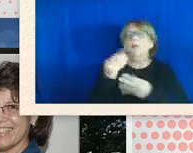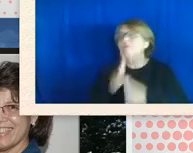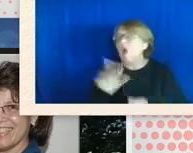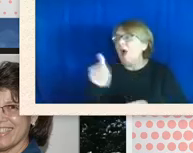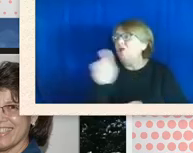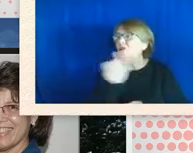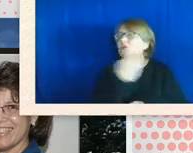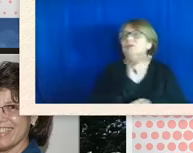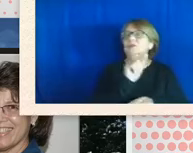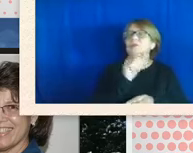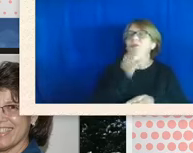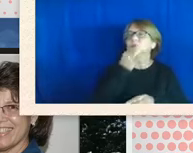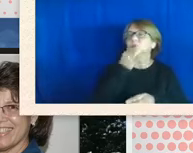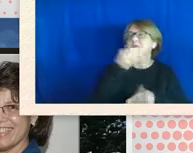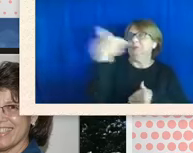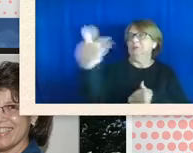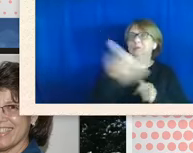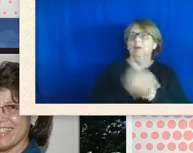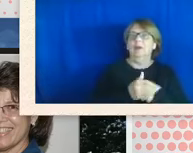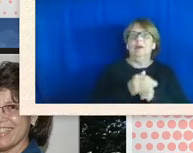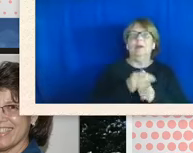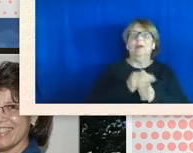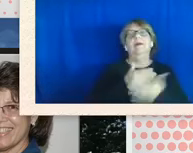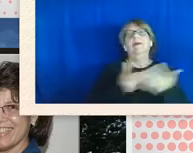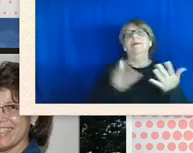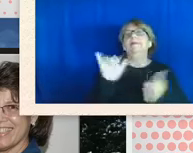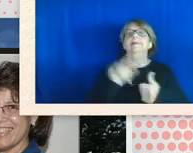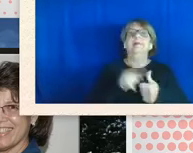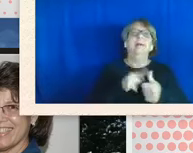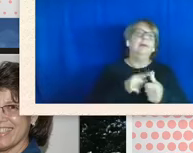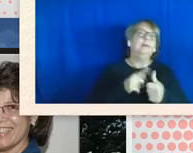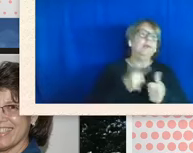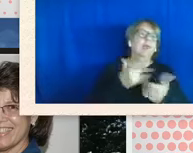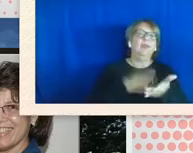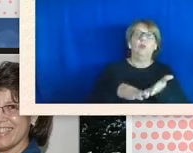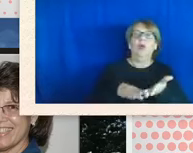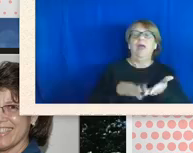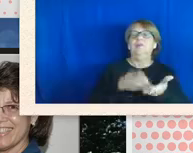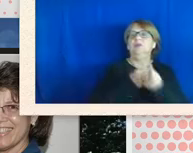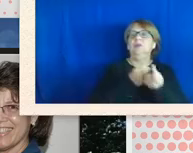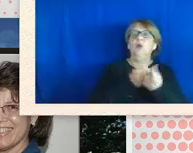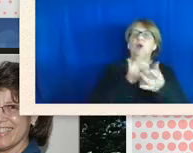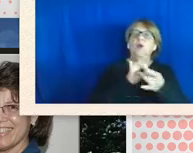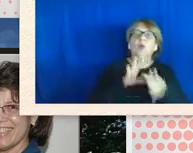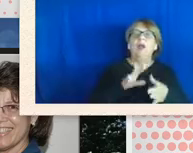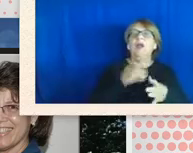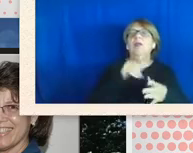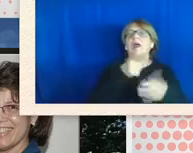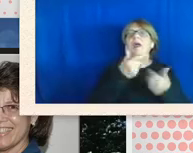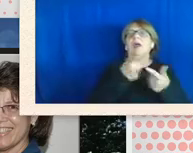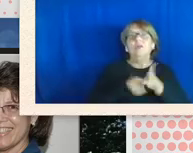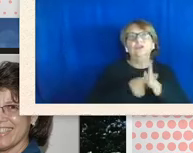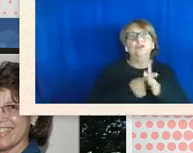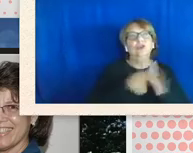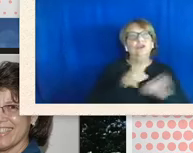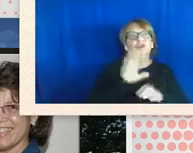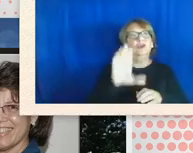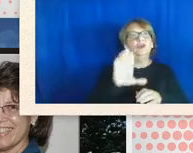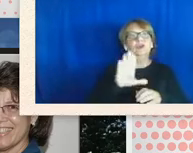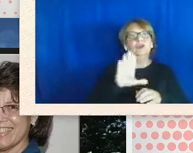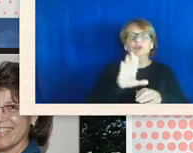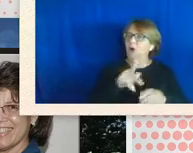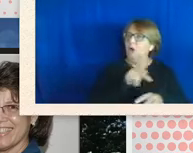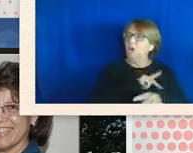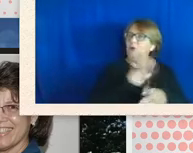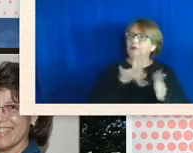future, are things like the waiver support coordinators will be starting to do your person-centered support plan in